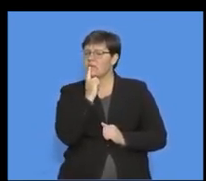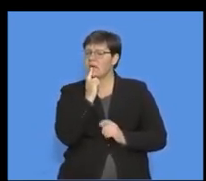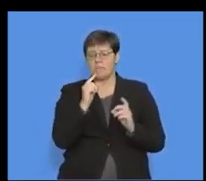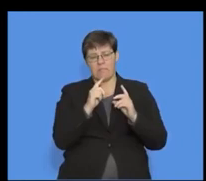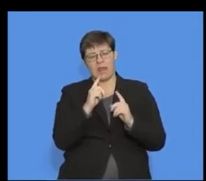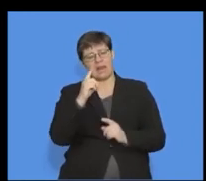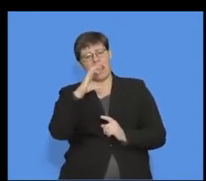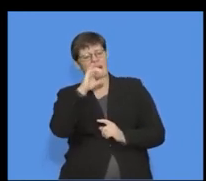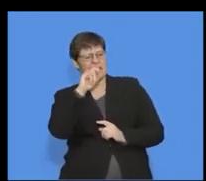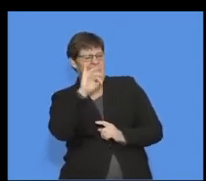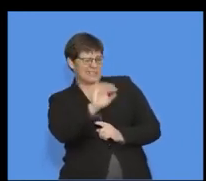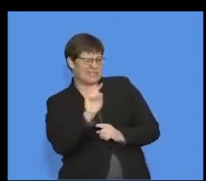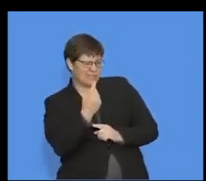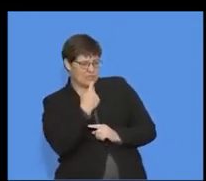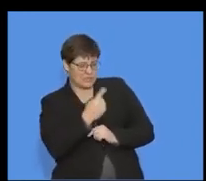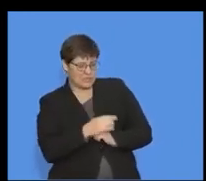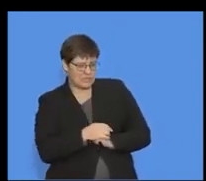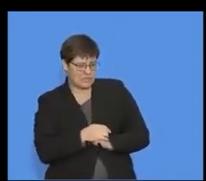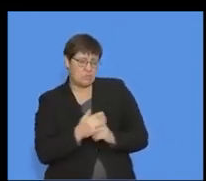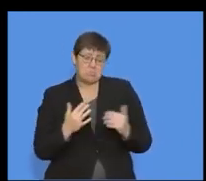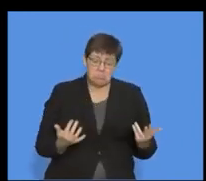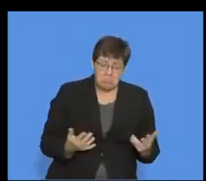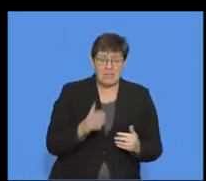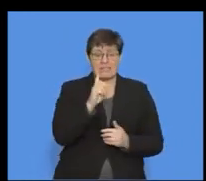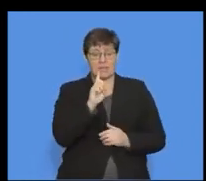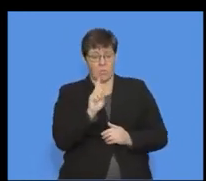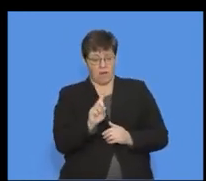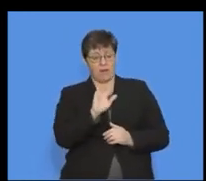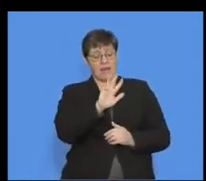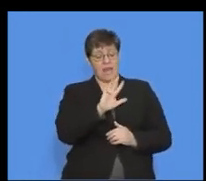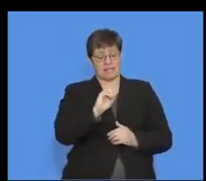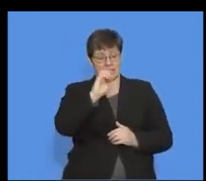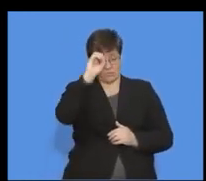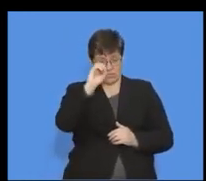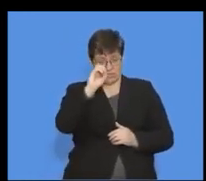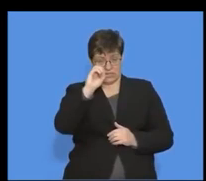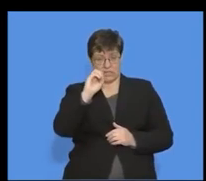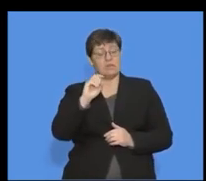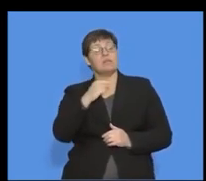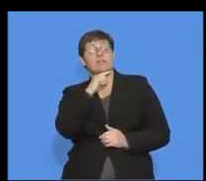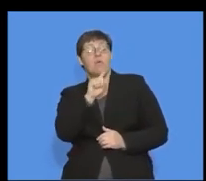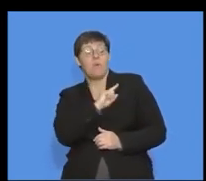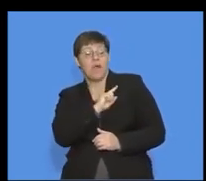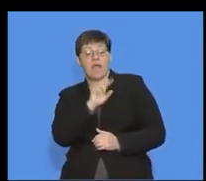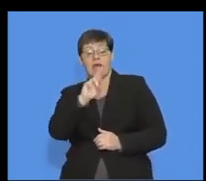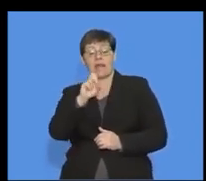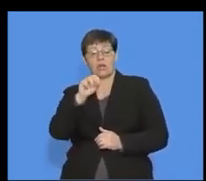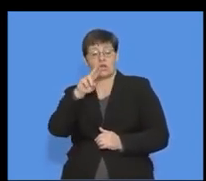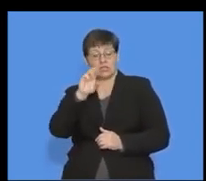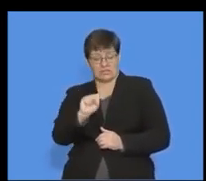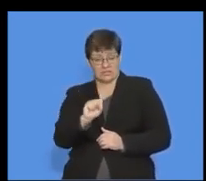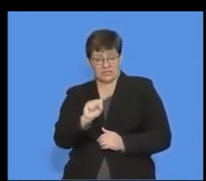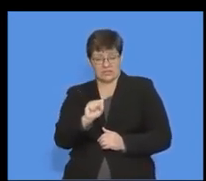it's a kite. We can simply just say D1 is 90 degrees, and then we say the radius